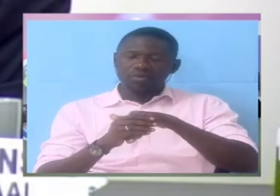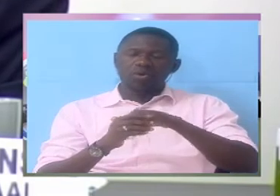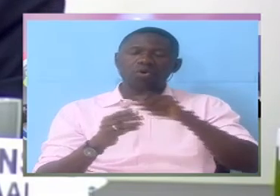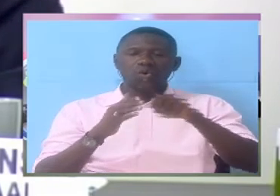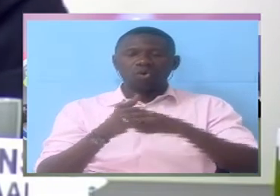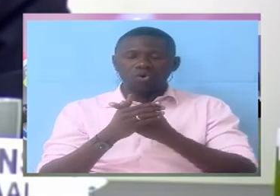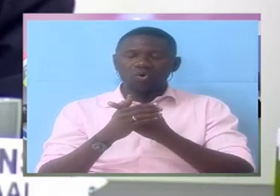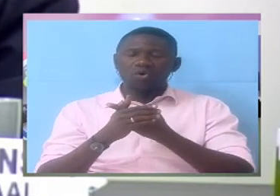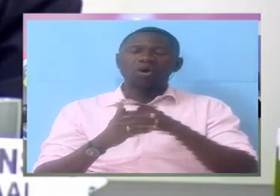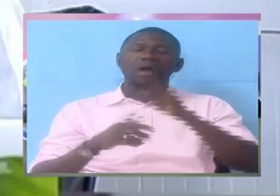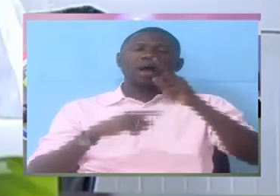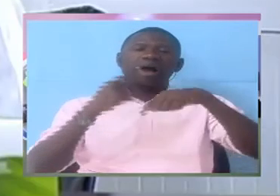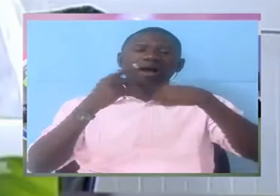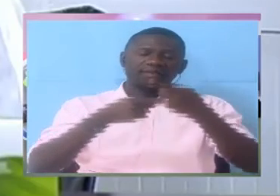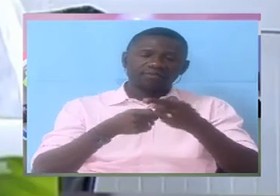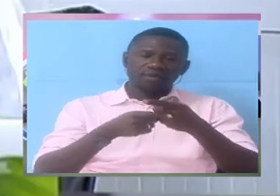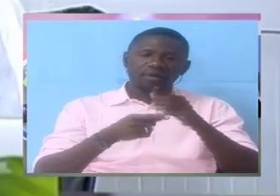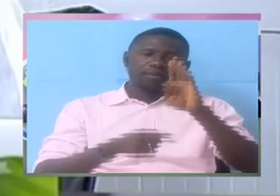their control?